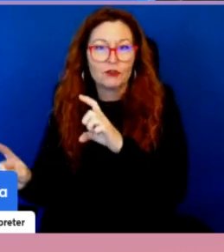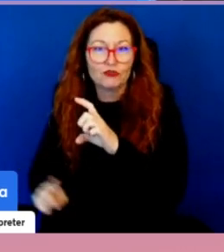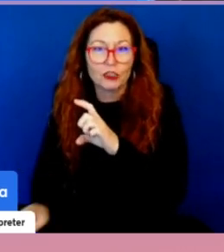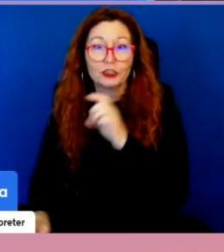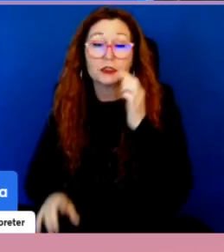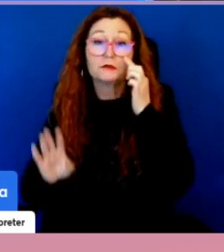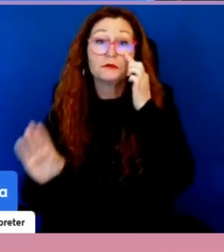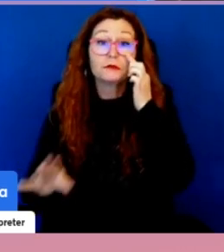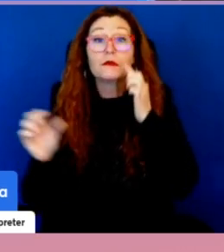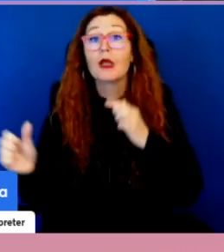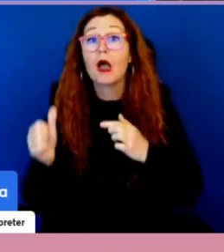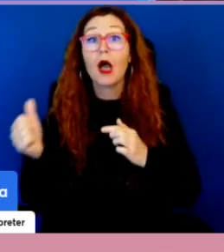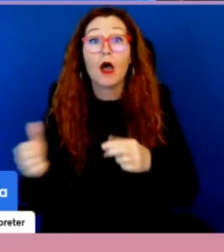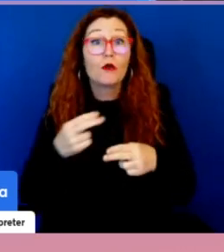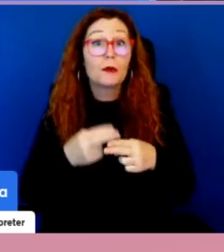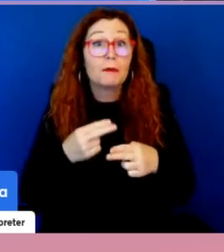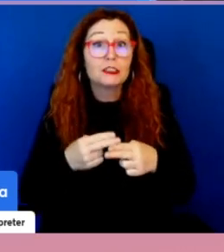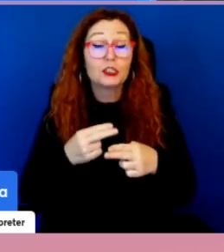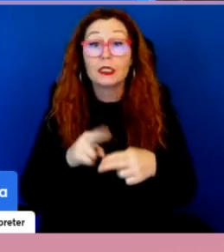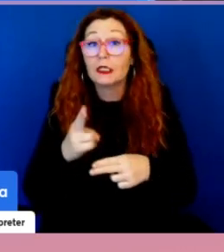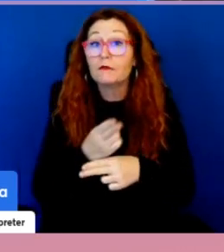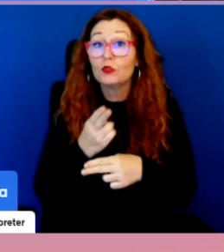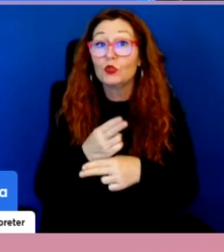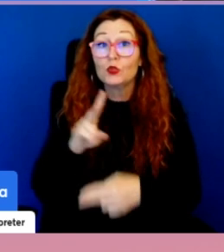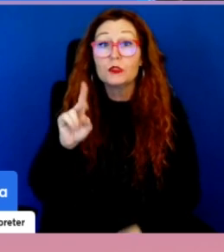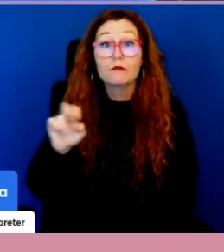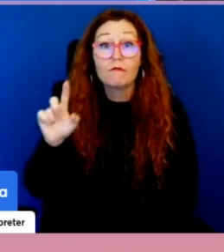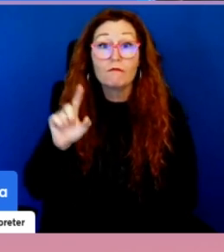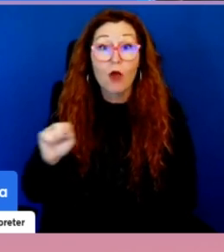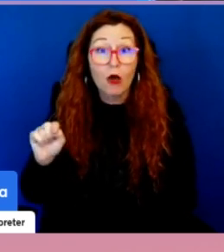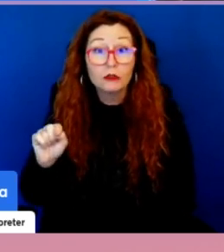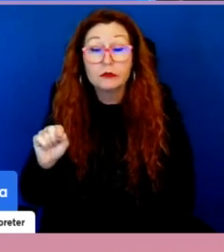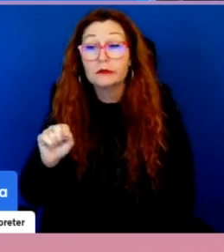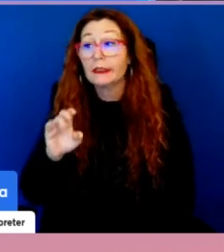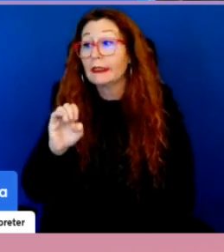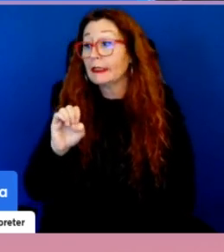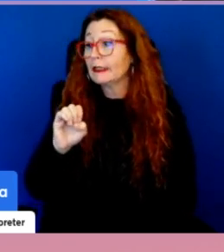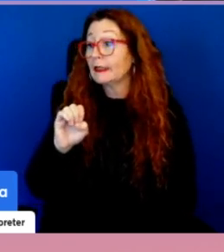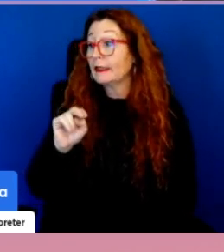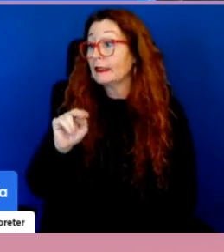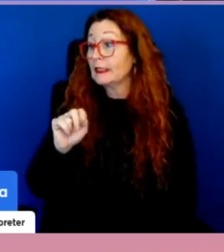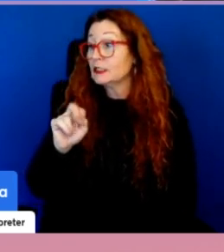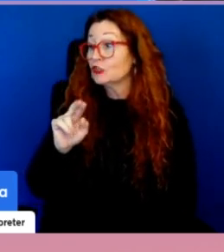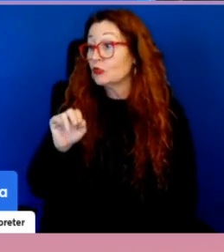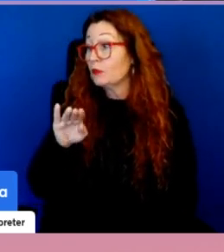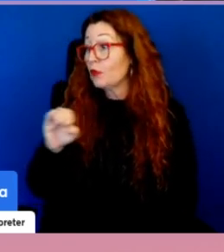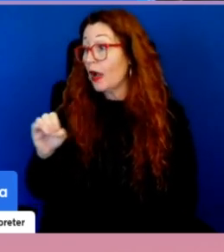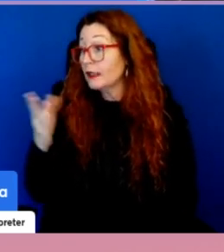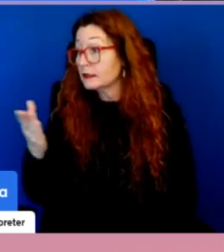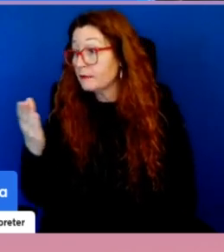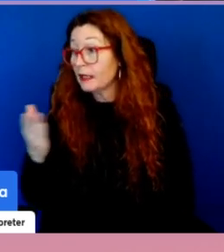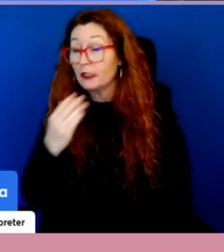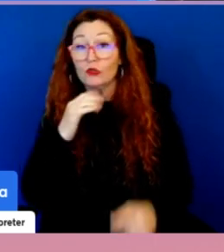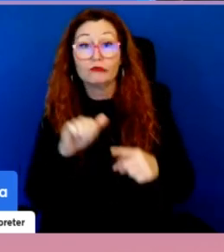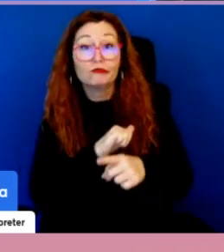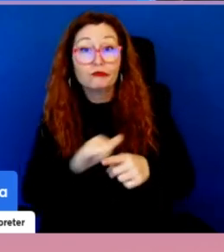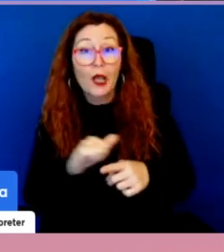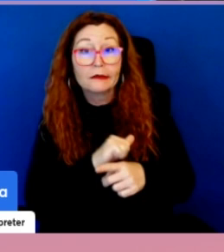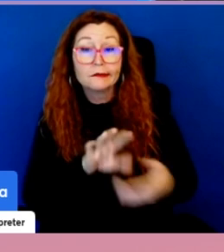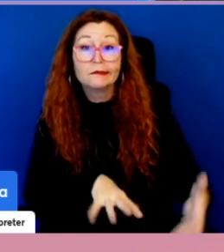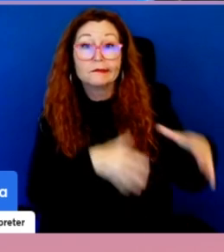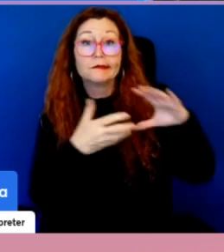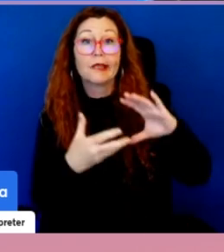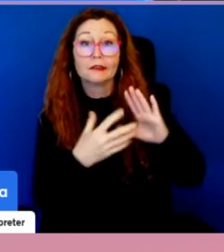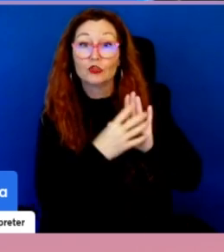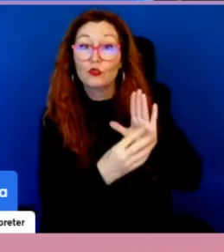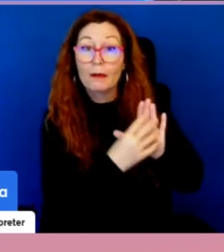well, if you are using Vault Enterprise, you could be doing things such as rolling out disaster replicas or performance